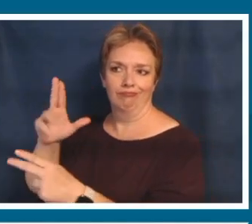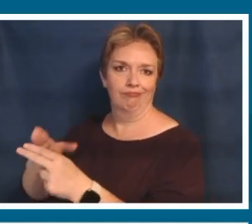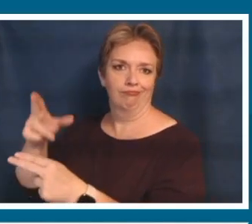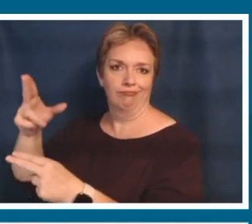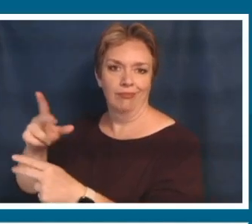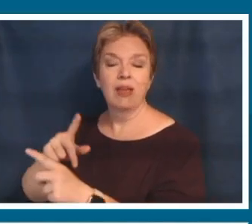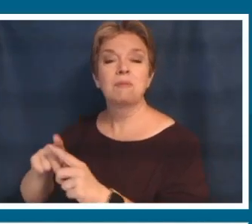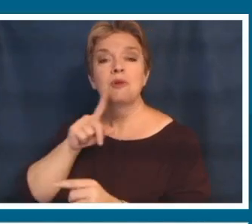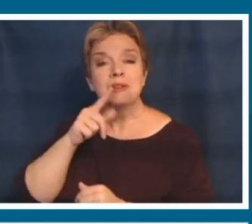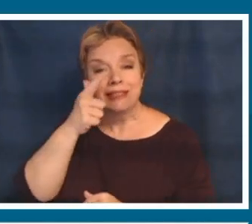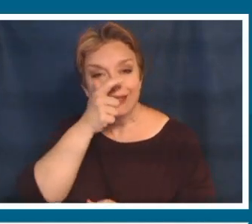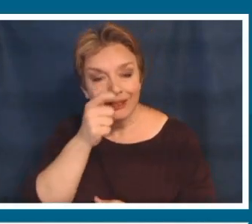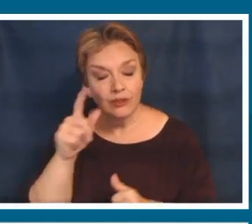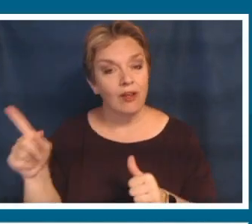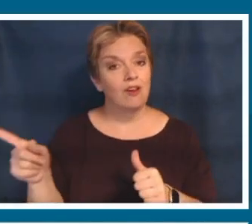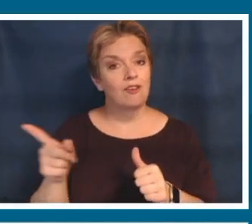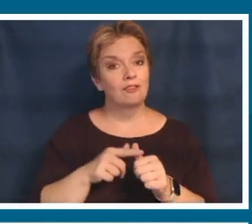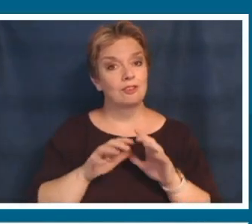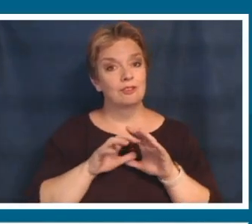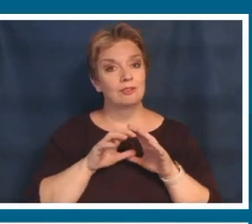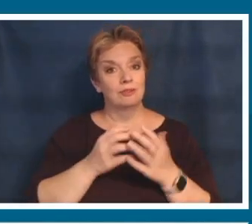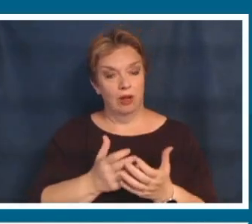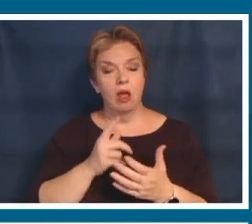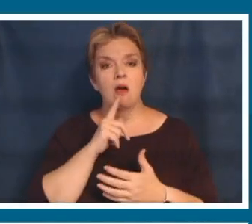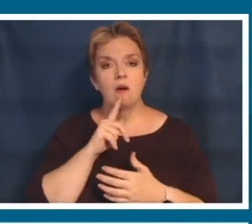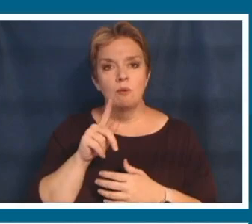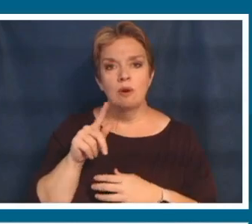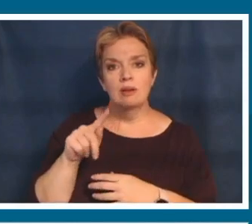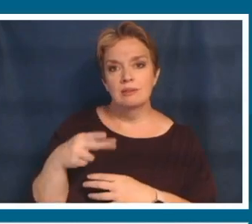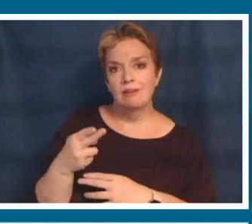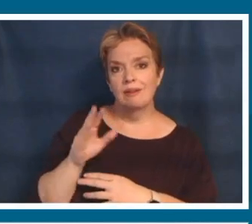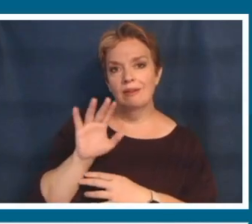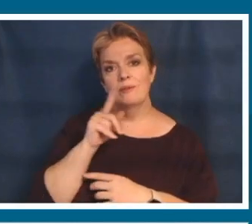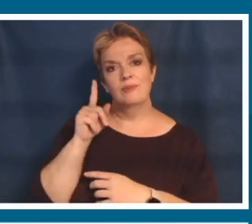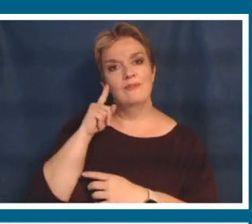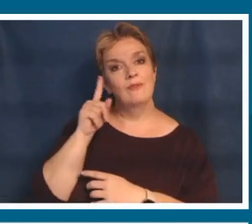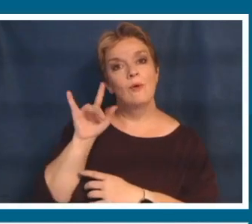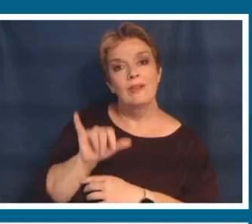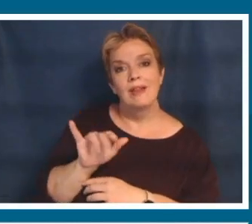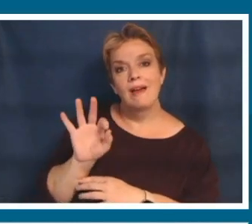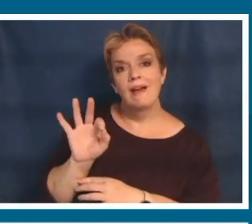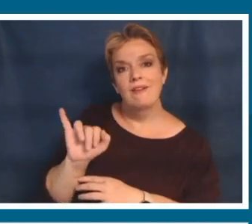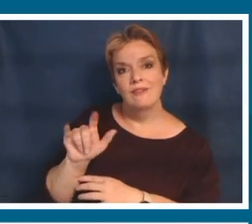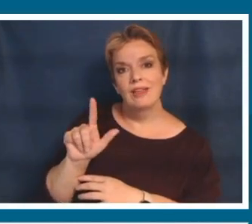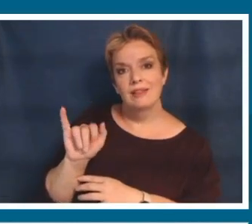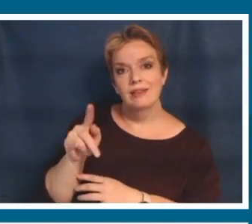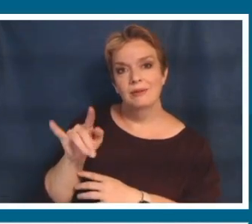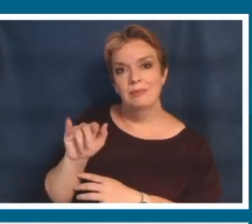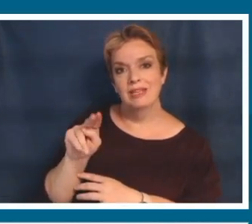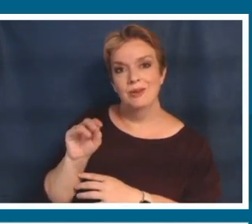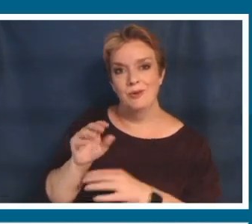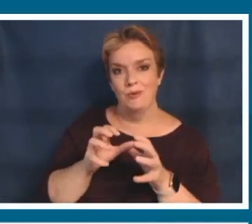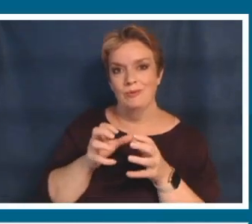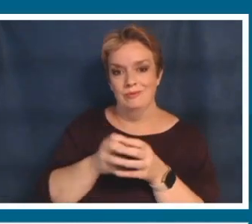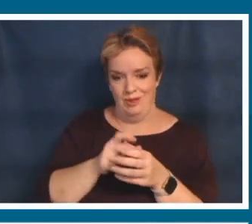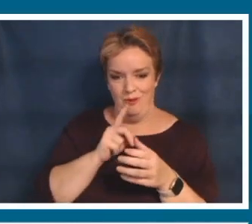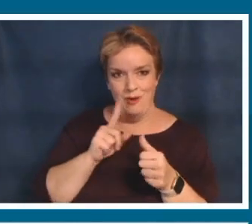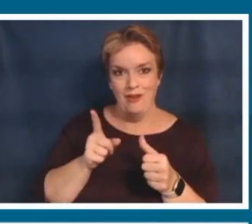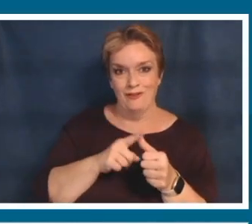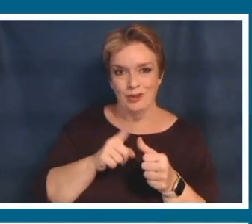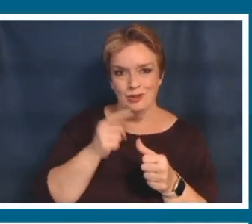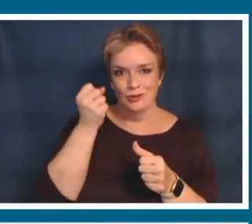And then there became a solidarity movement, and Larry Itliong was an essential player in that. And so for